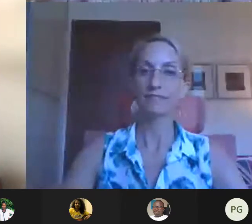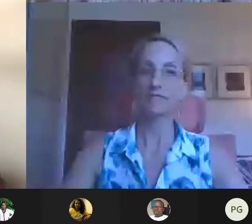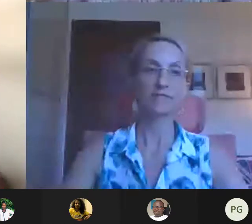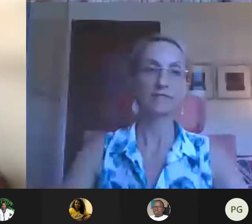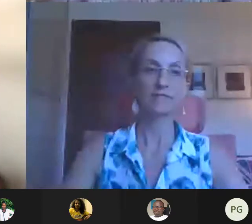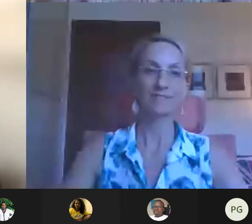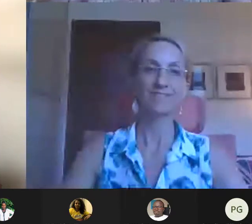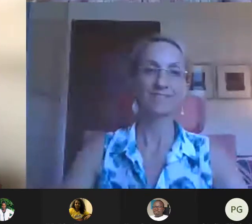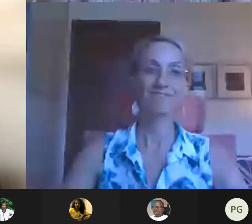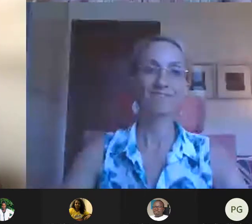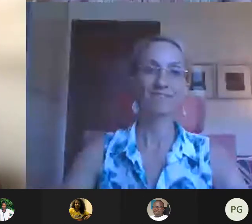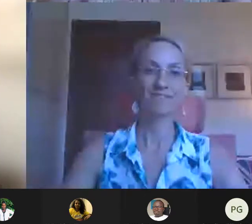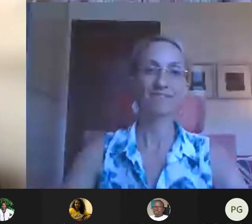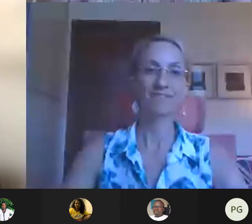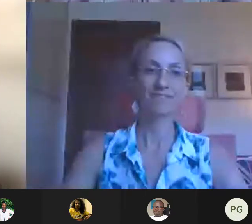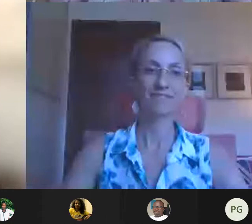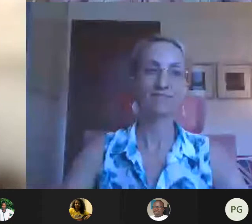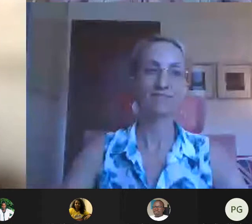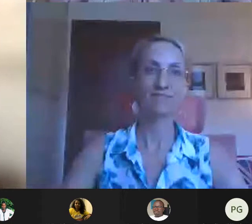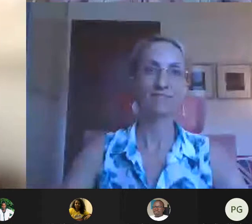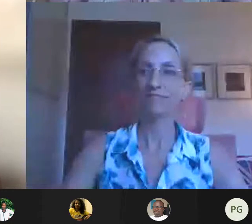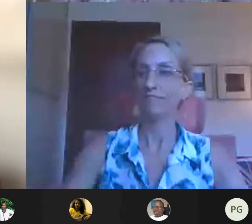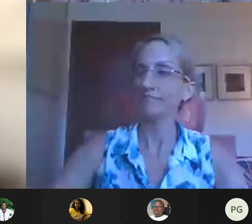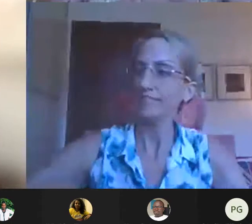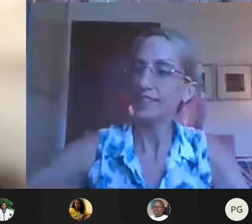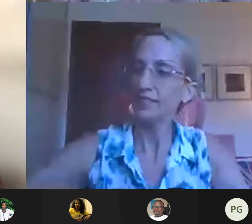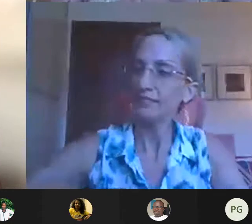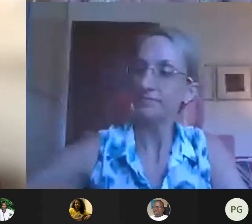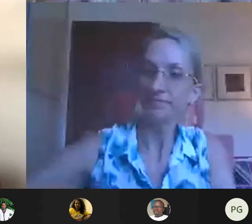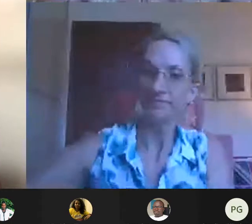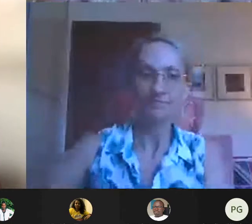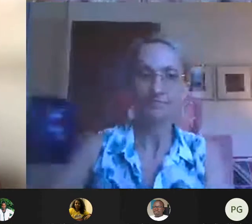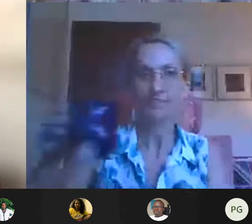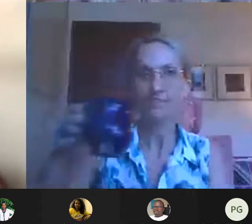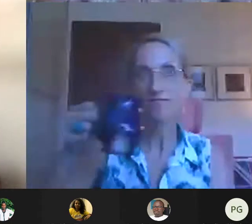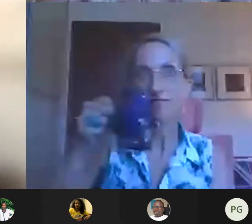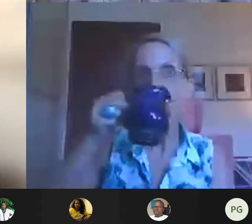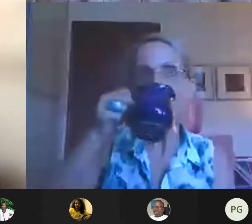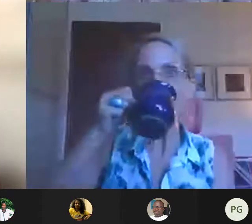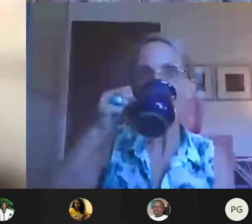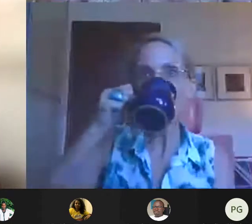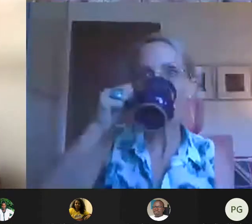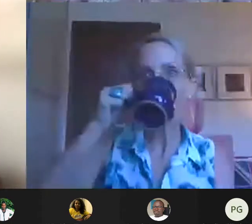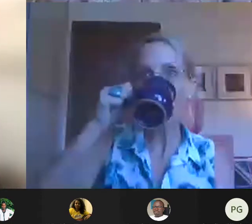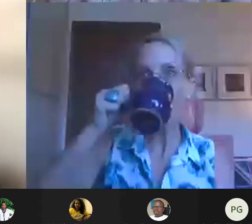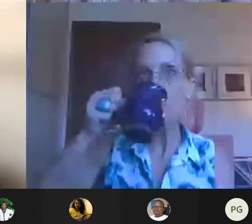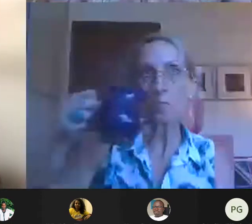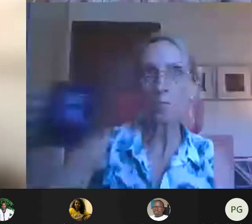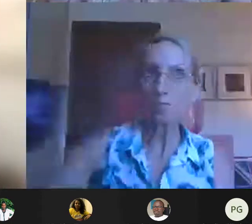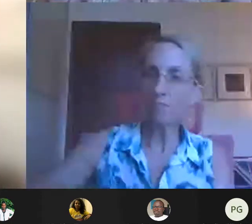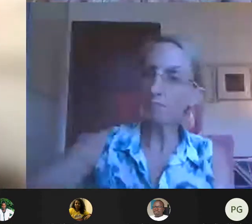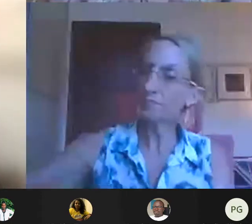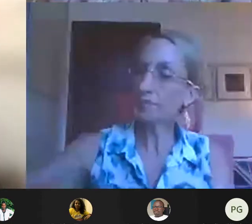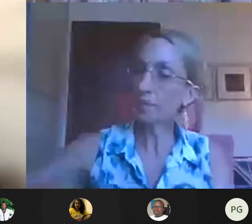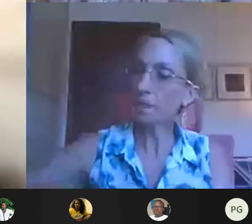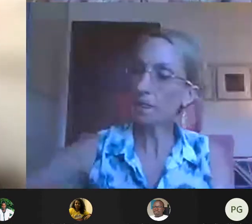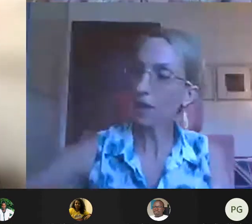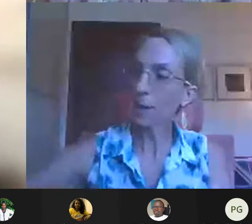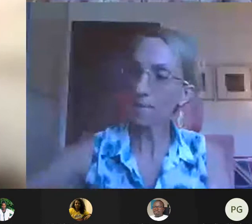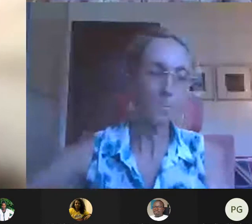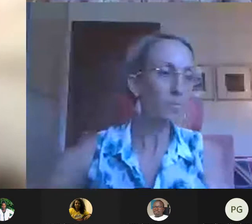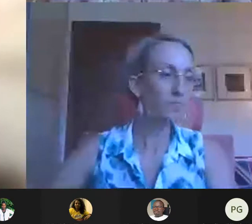me privilege to invite our group COO, David Whiting. David Whiting is a proponent